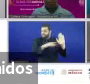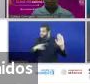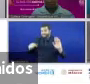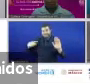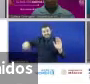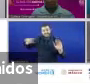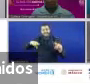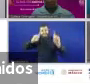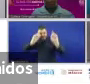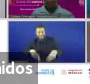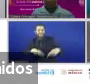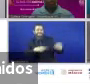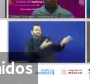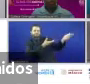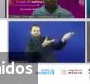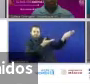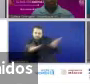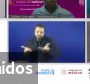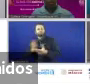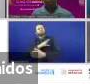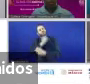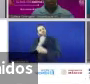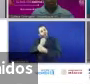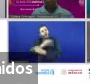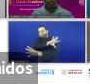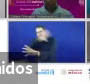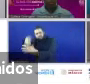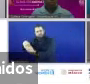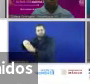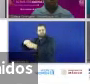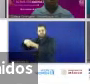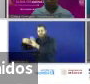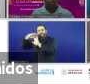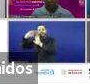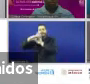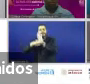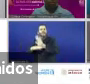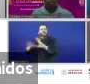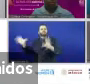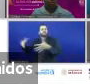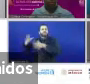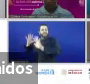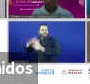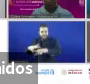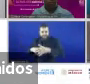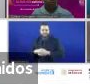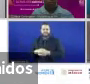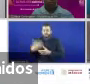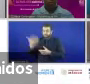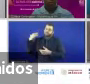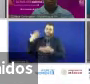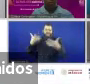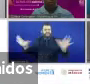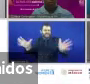points, because when you have these maybe yearly or every second year upcoming